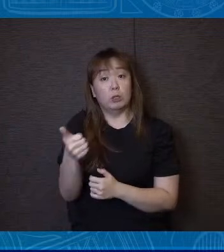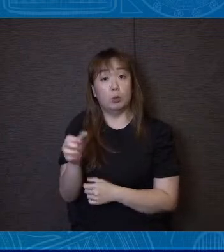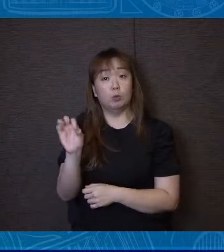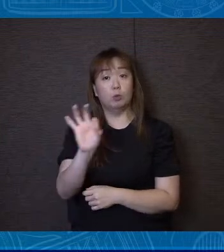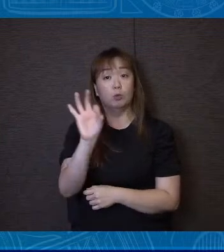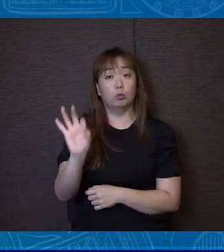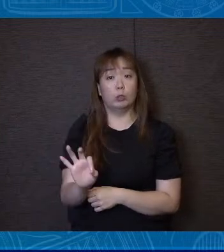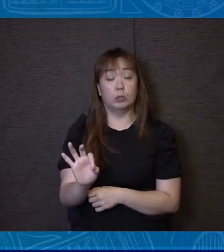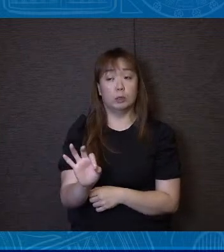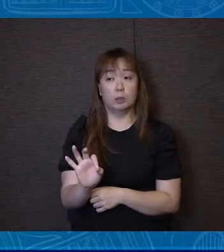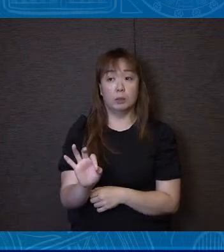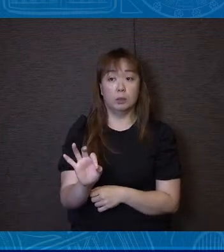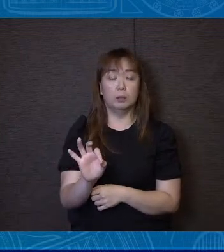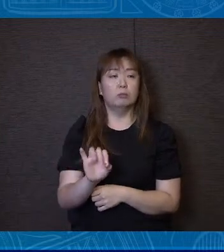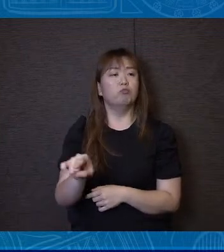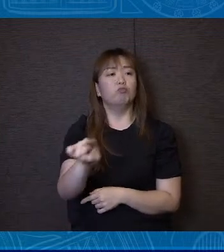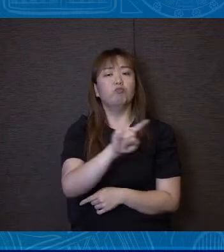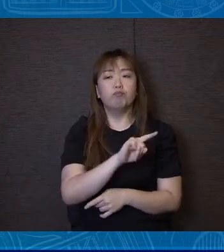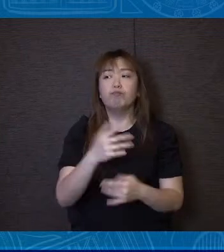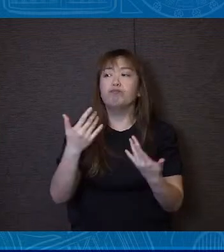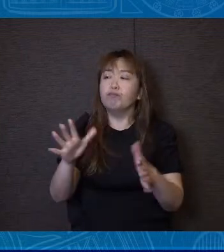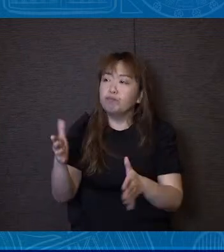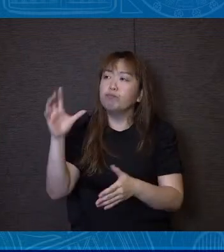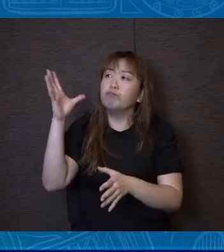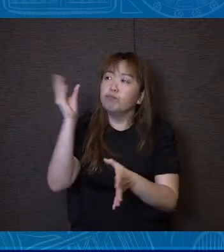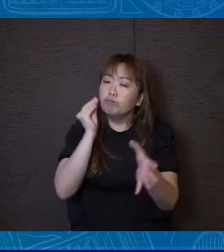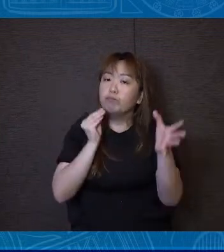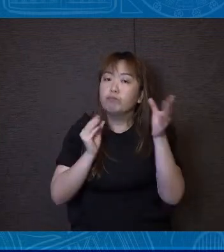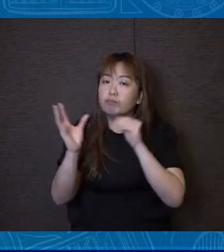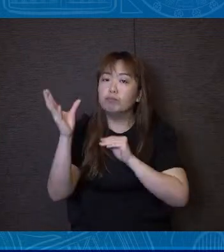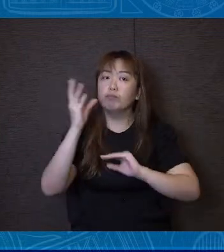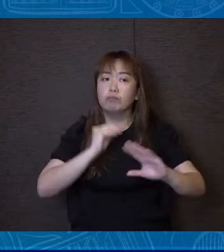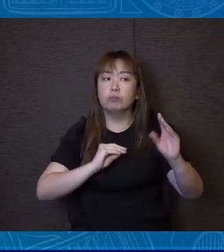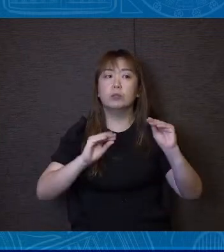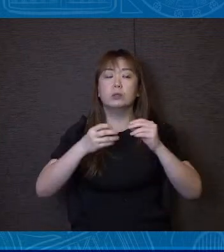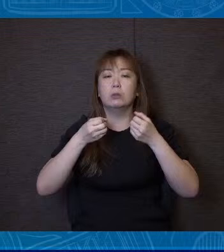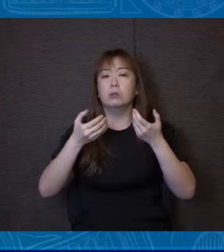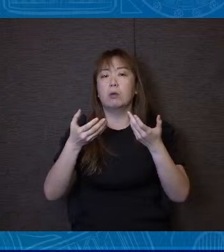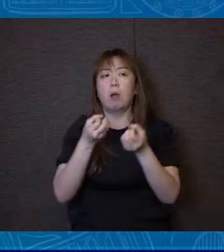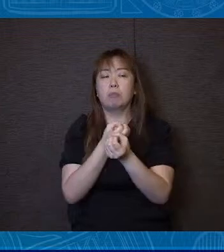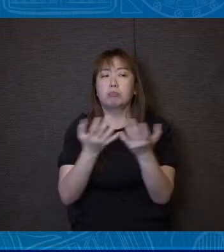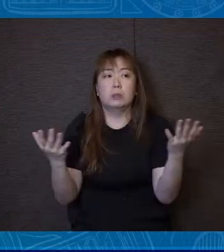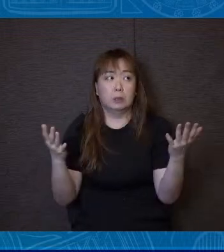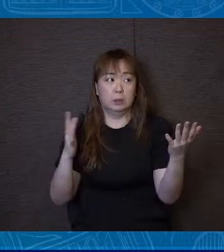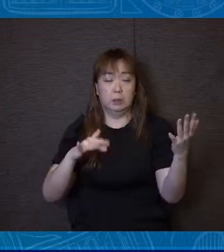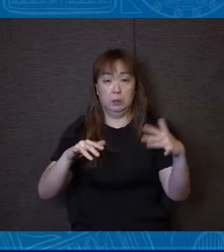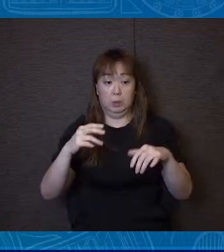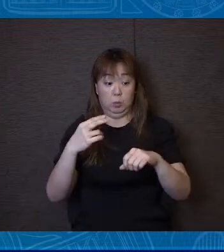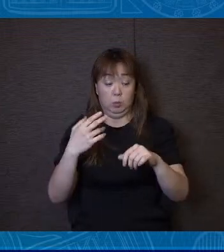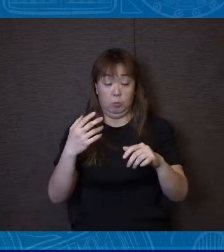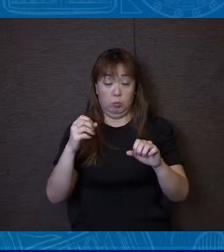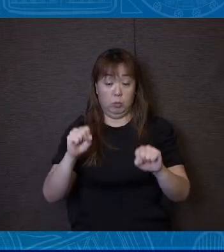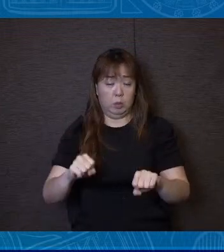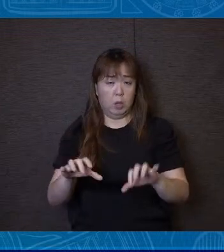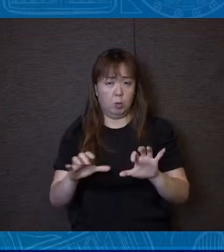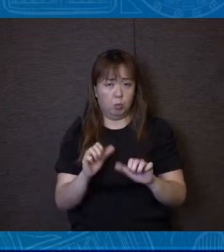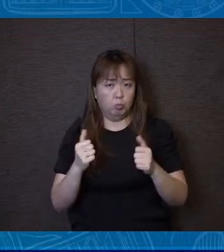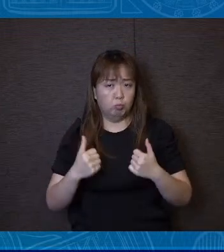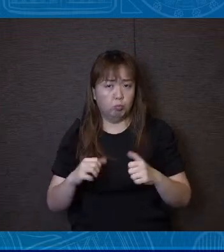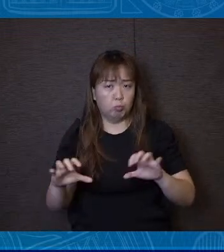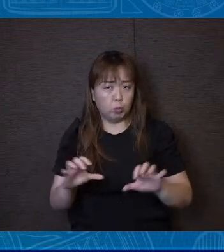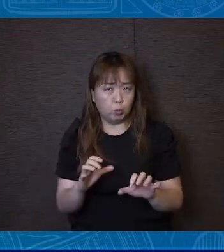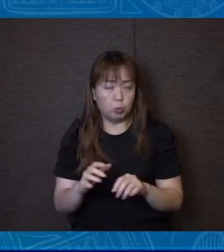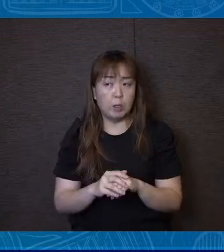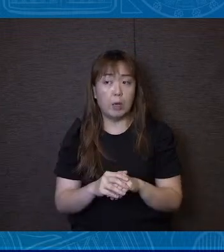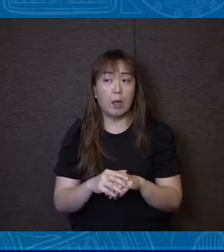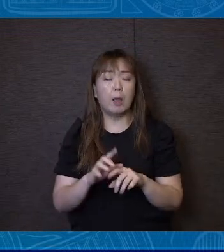Okay, you heard a lot about the different innovations and the things we can do. So really, one question, I guess, you